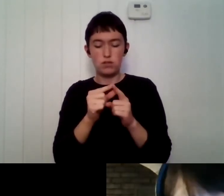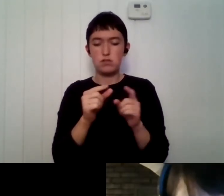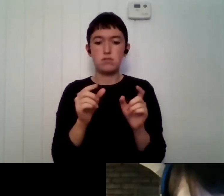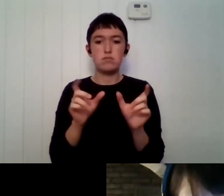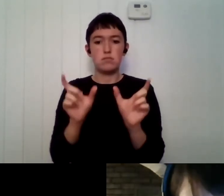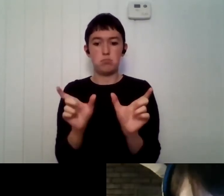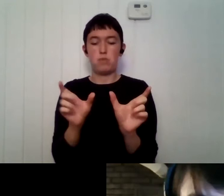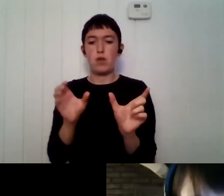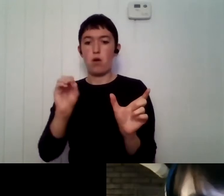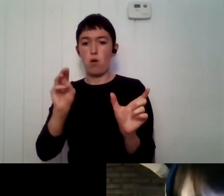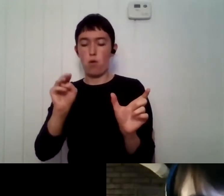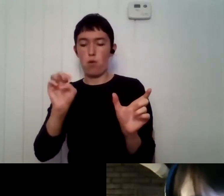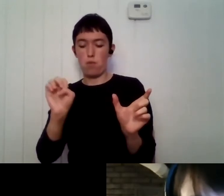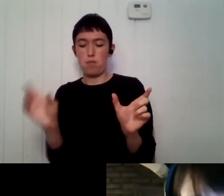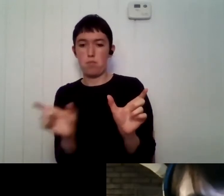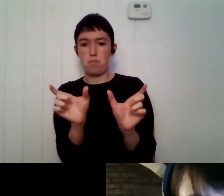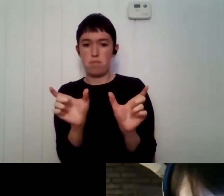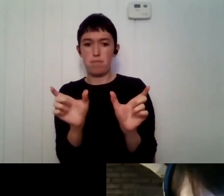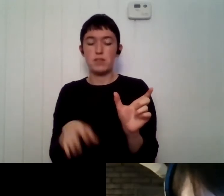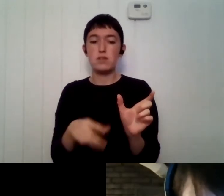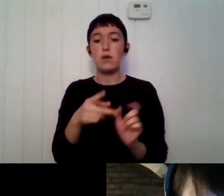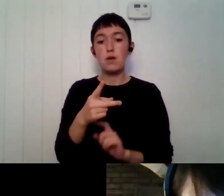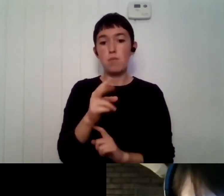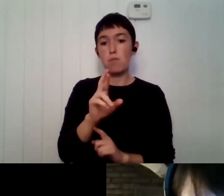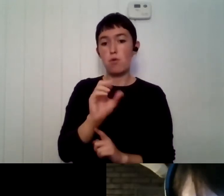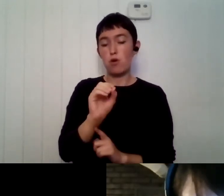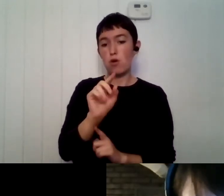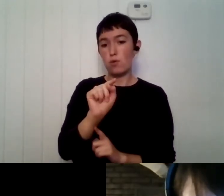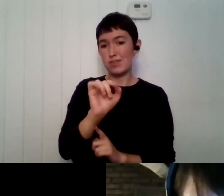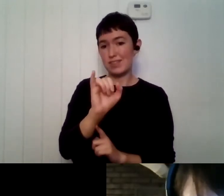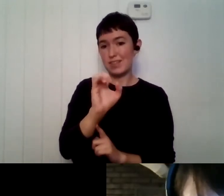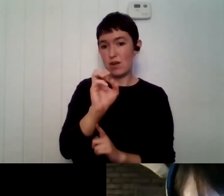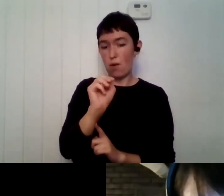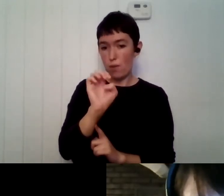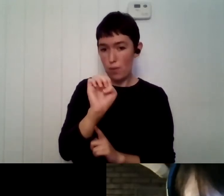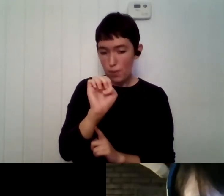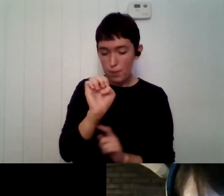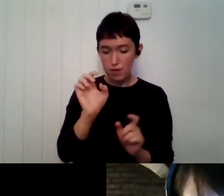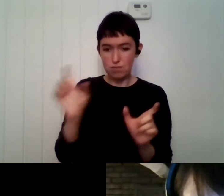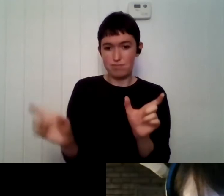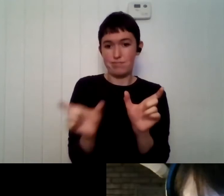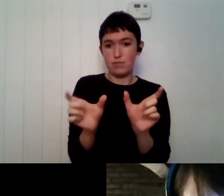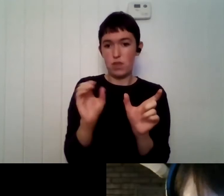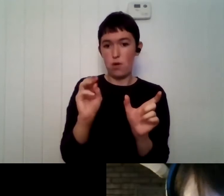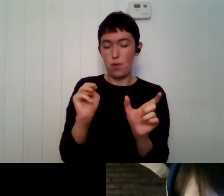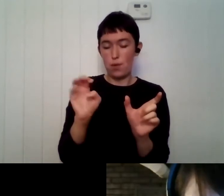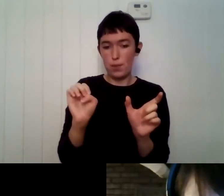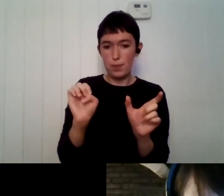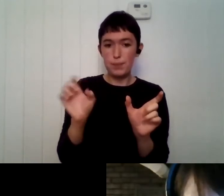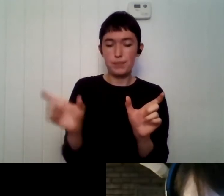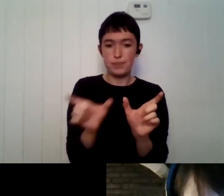situation that you were studying. So proteome, protein, all of it. Genome, genes, all of